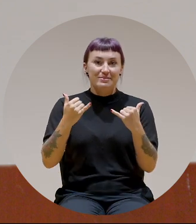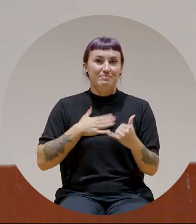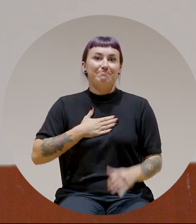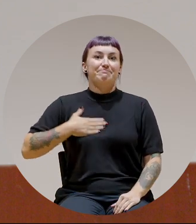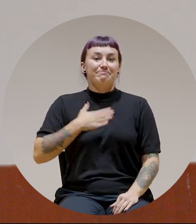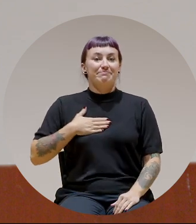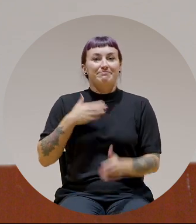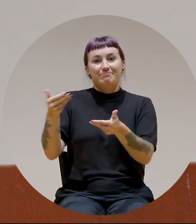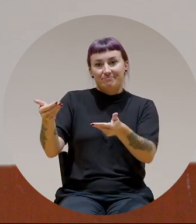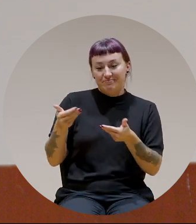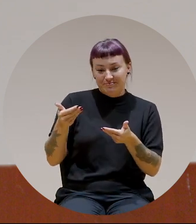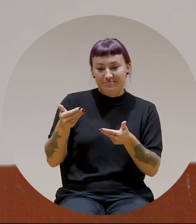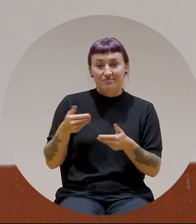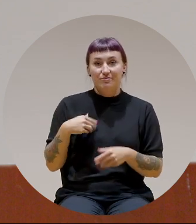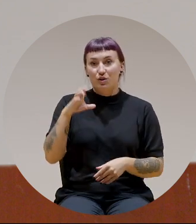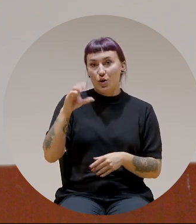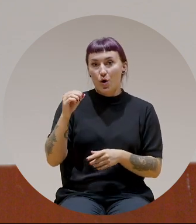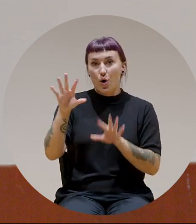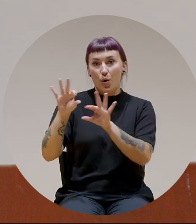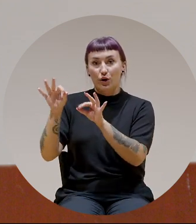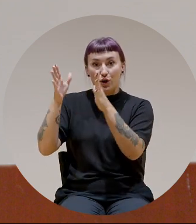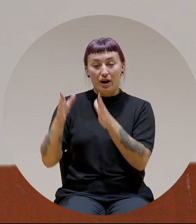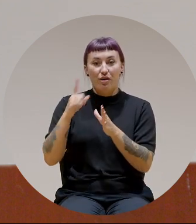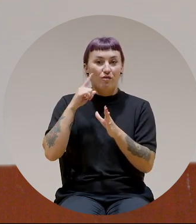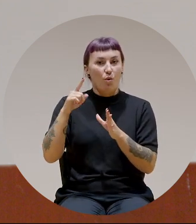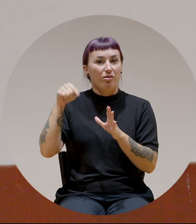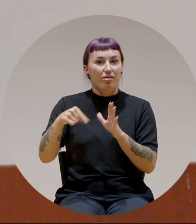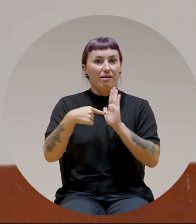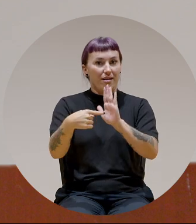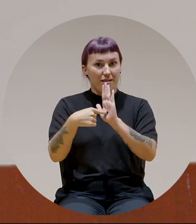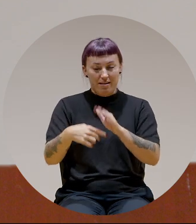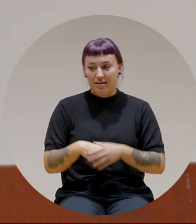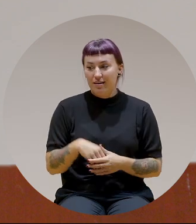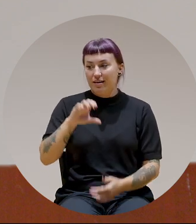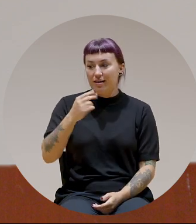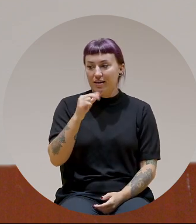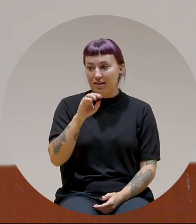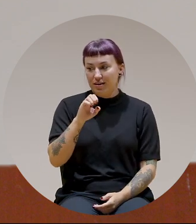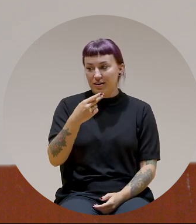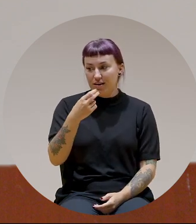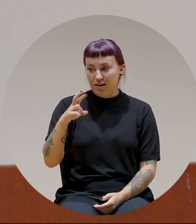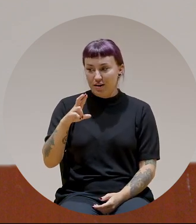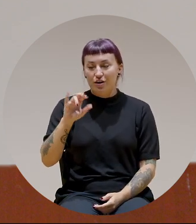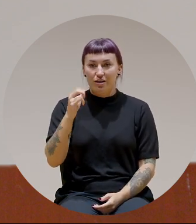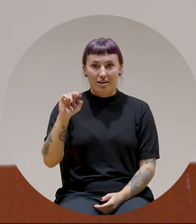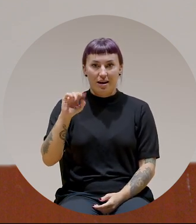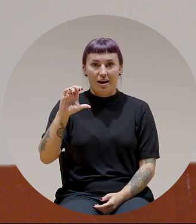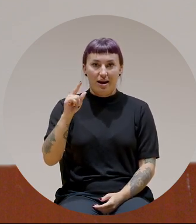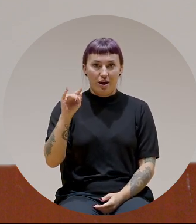Now it's my great pleasure to introduce the co-curators of the exhibition, Chelsea Herr and Janet Catherine